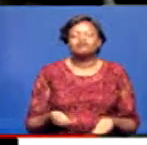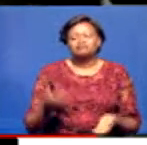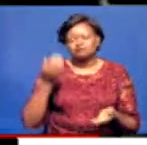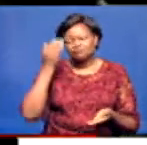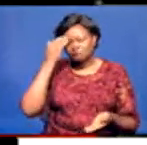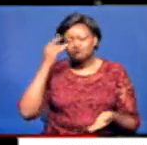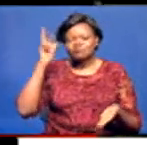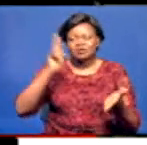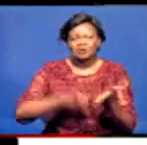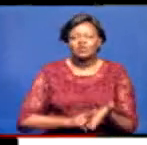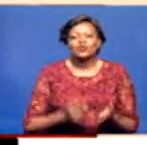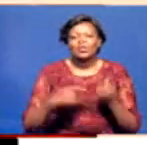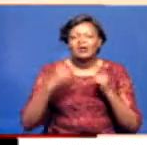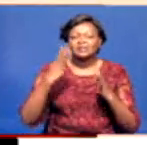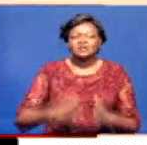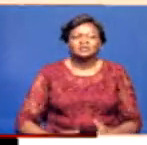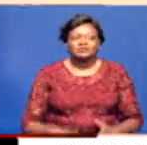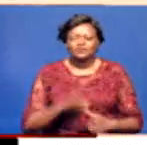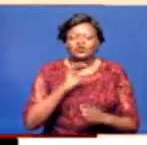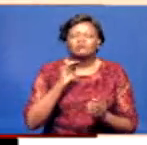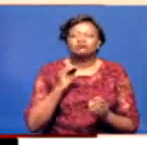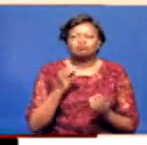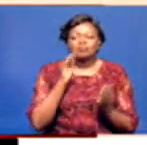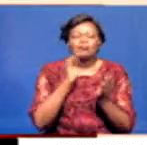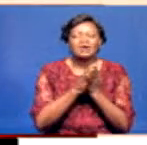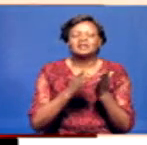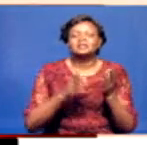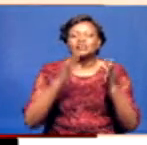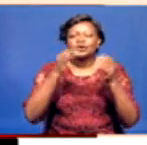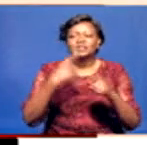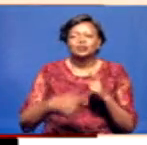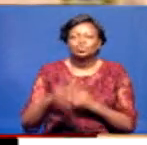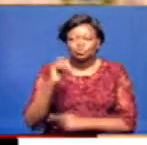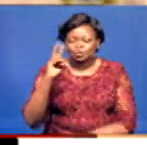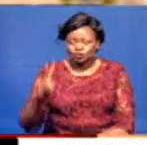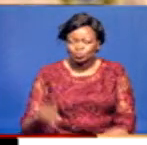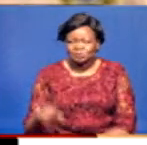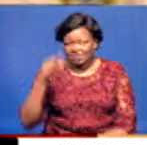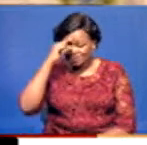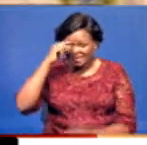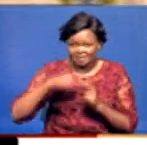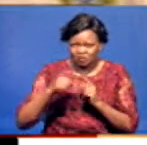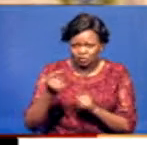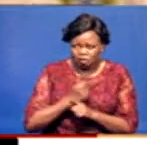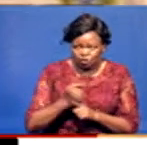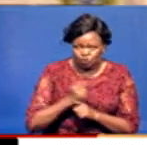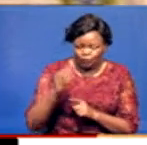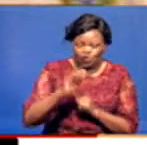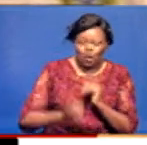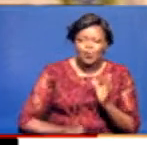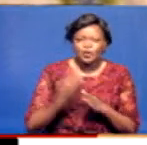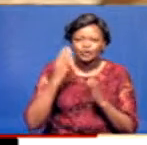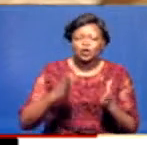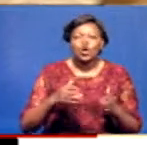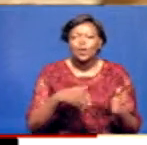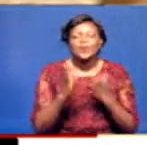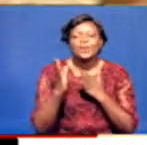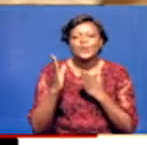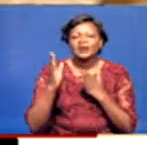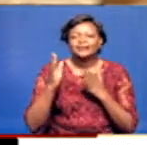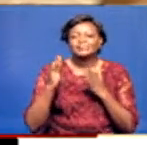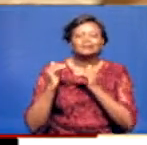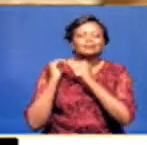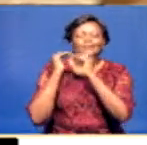Banker Awards 2022. And the government has rolled out training of local producers on opportunities in the